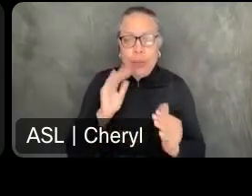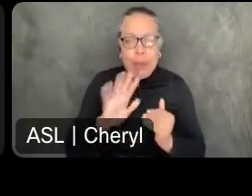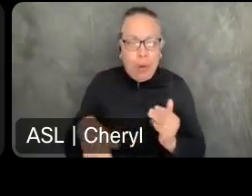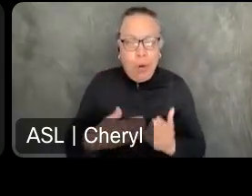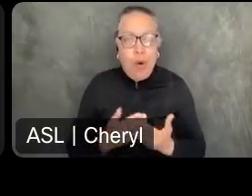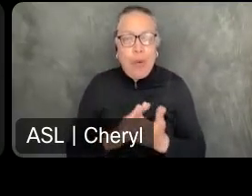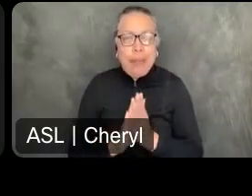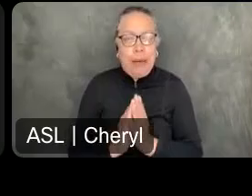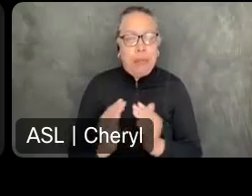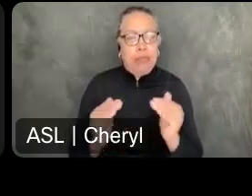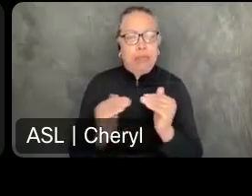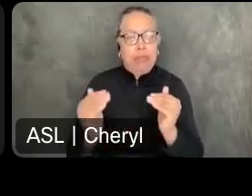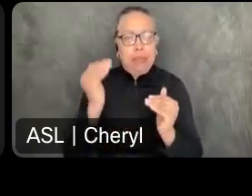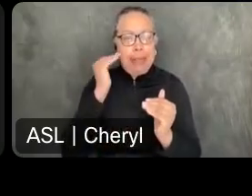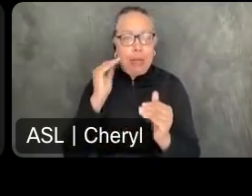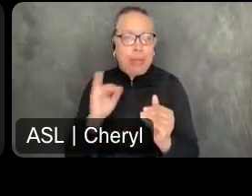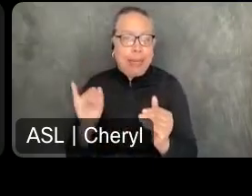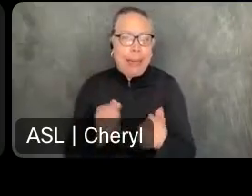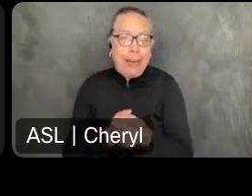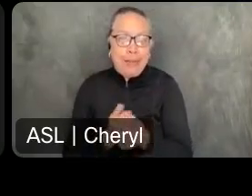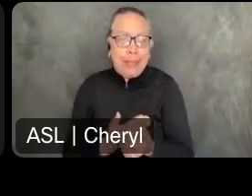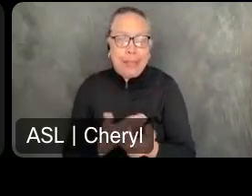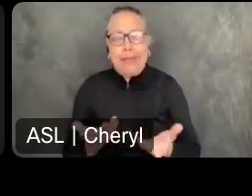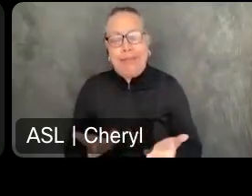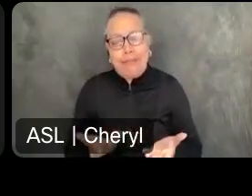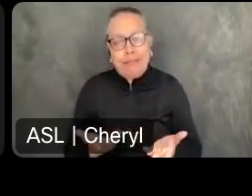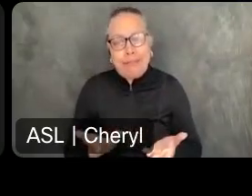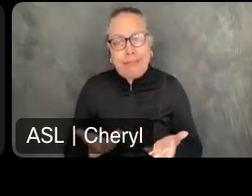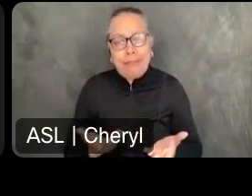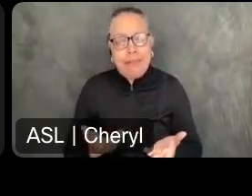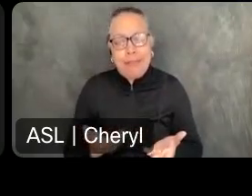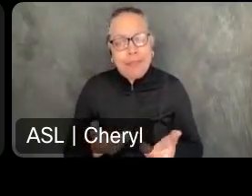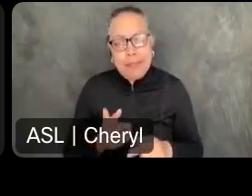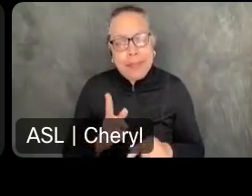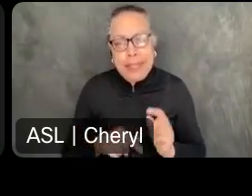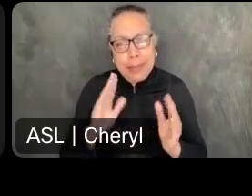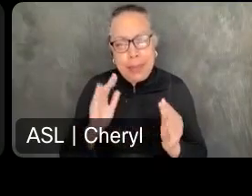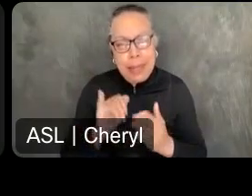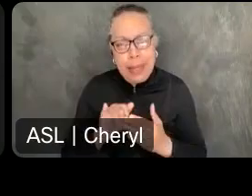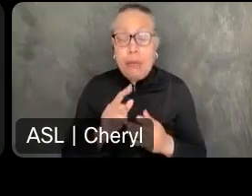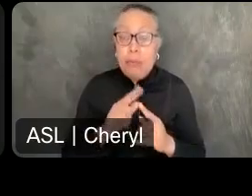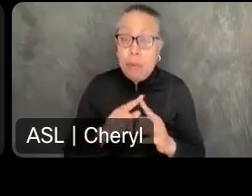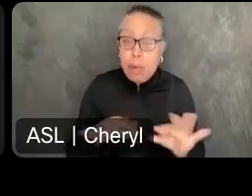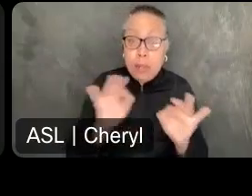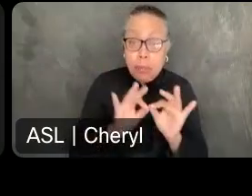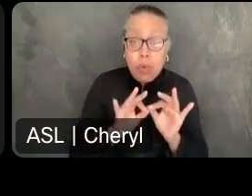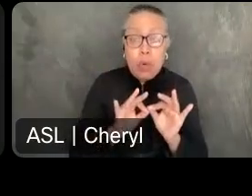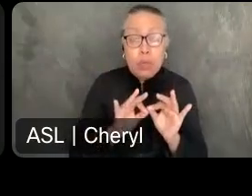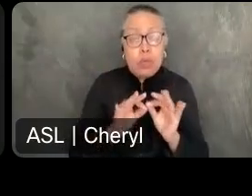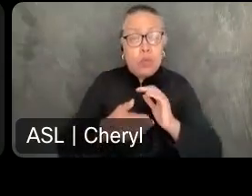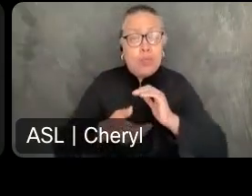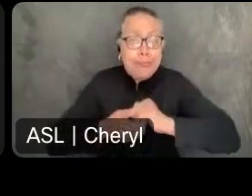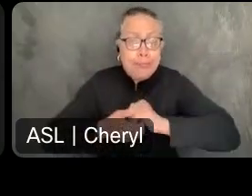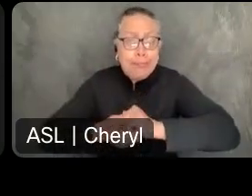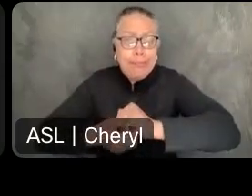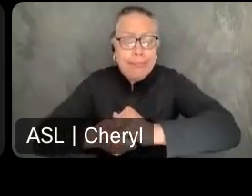advocate, not by a long shot. What is really important is being able to develop those working partnerships